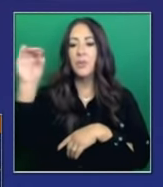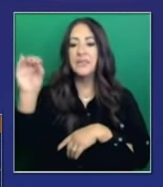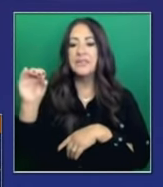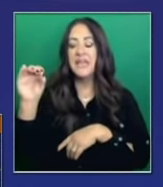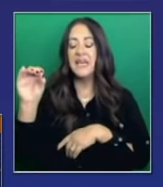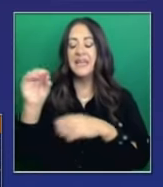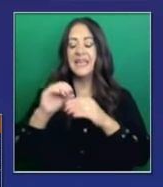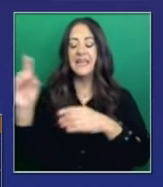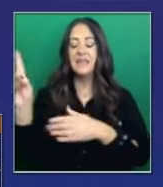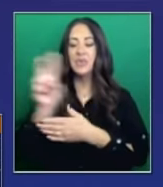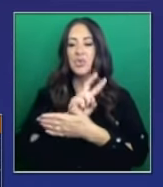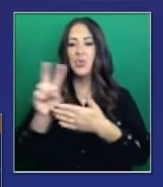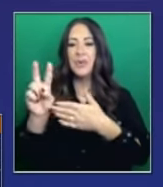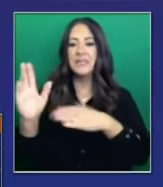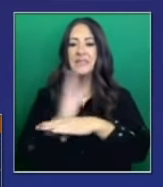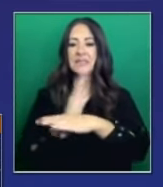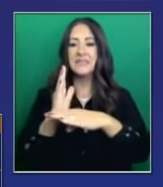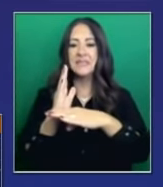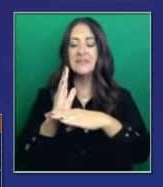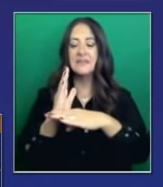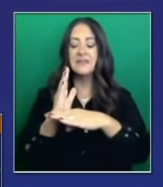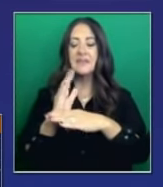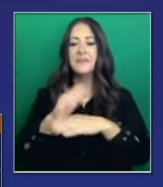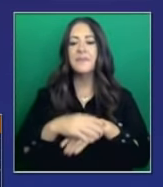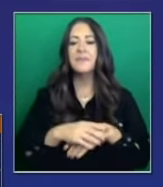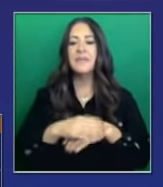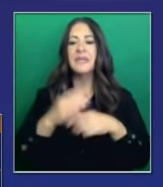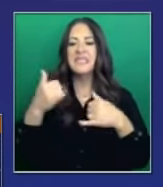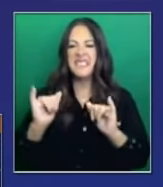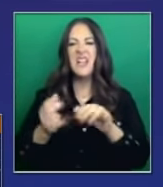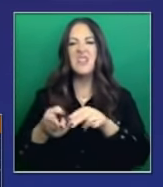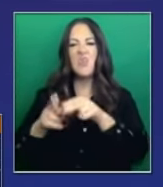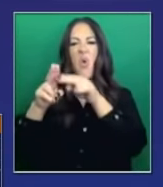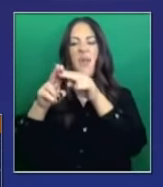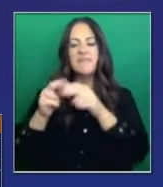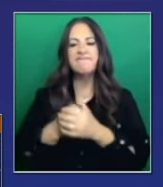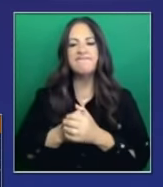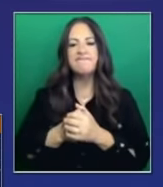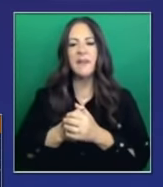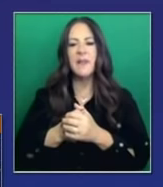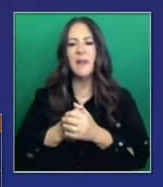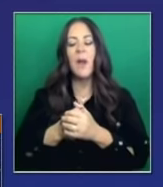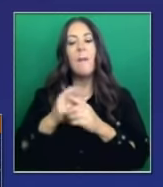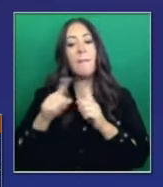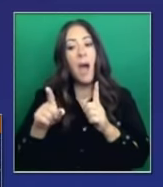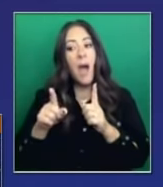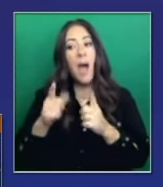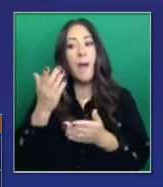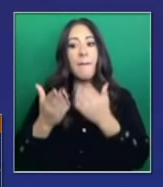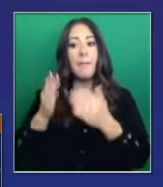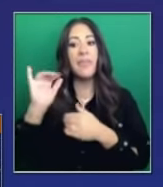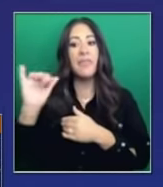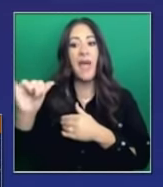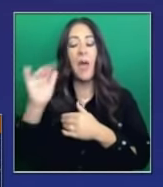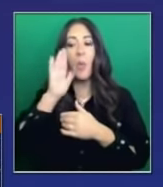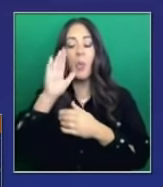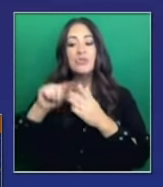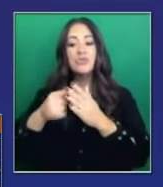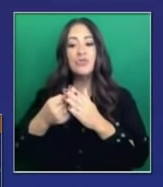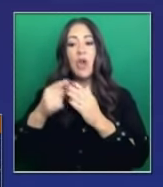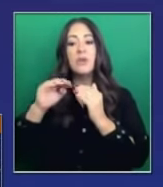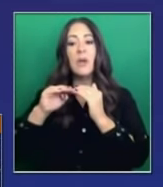number, while growing, there's now some evidence that that number may be plateauing as well. Again,